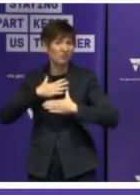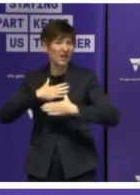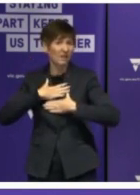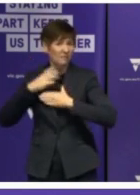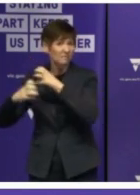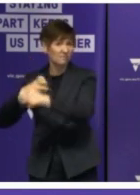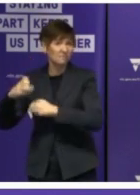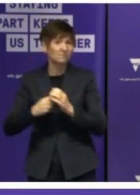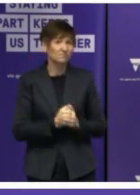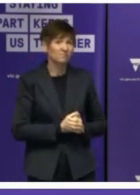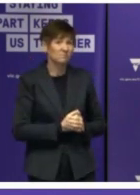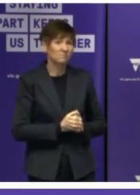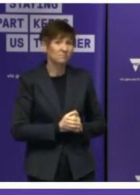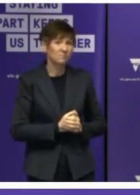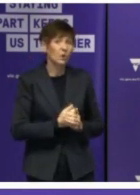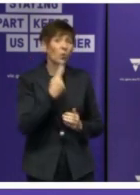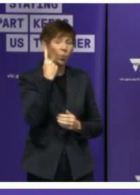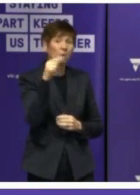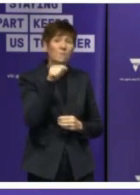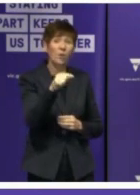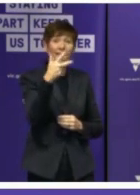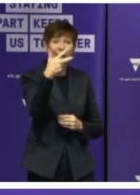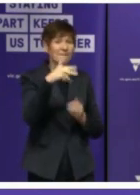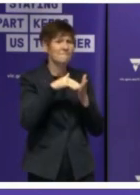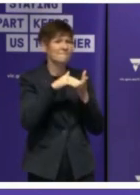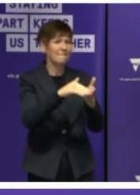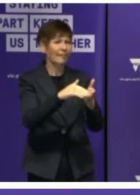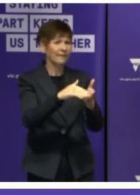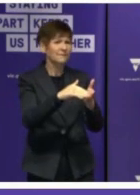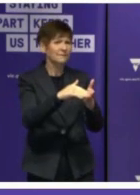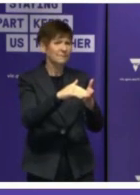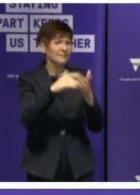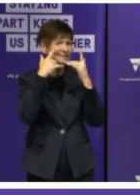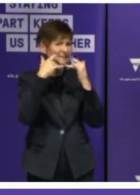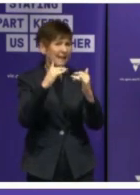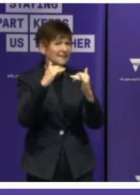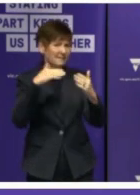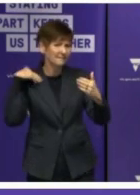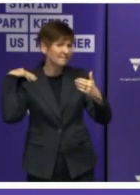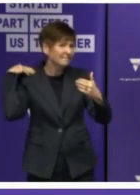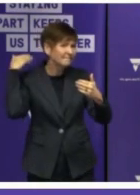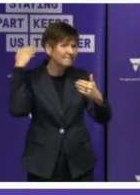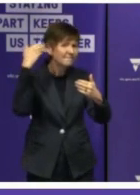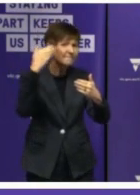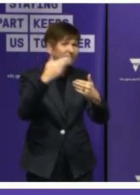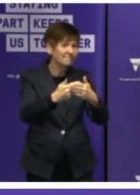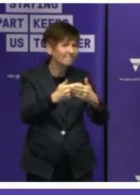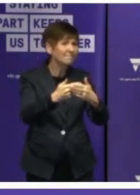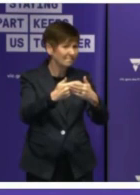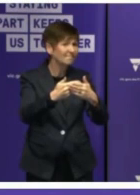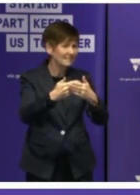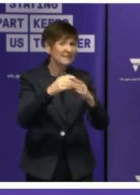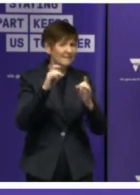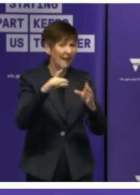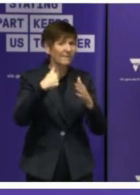1,801,385 tests have been processed since the beginning of the pandemic. That is an